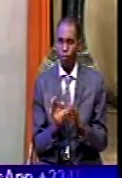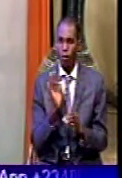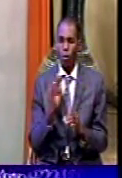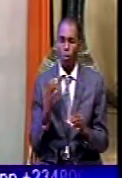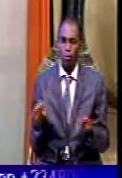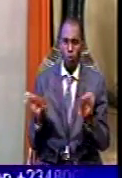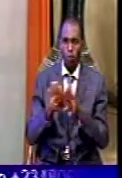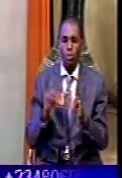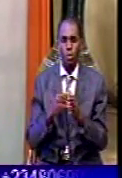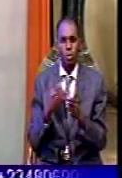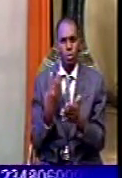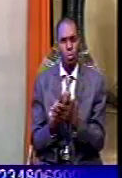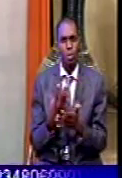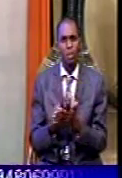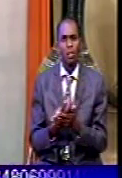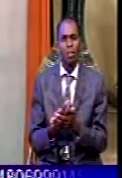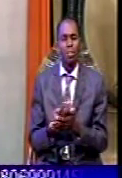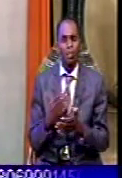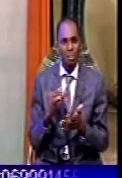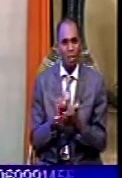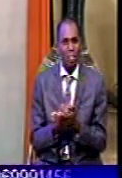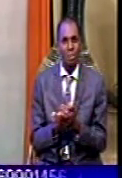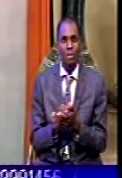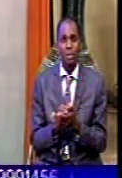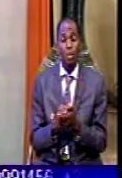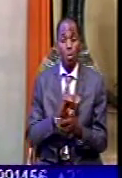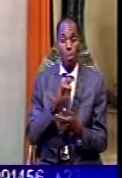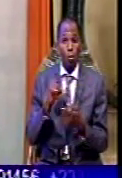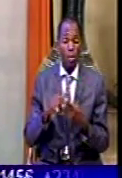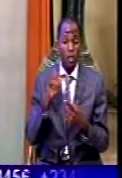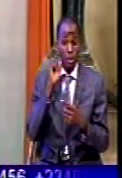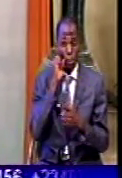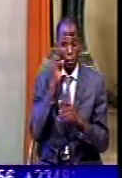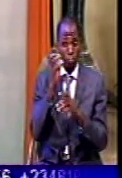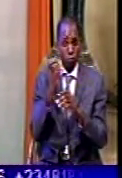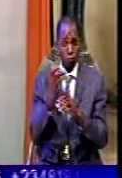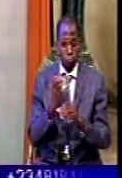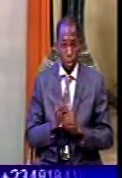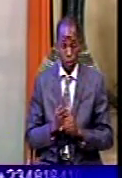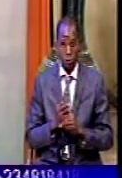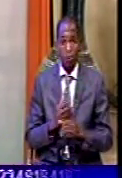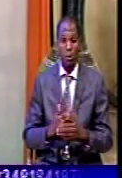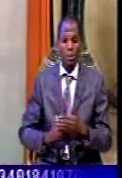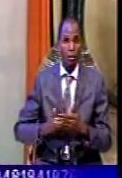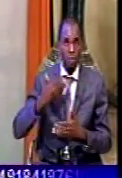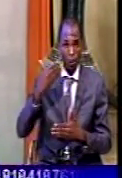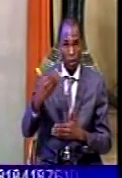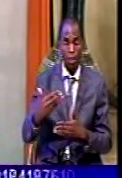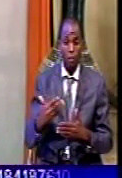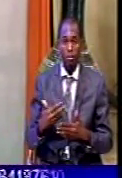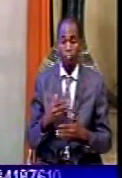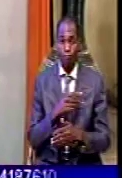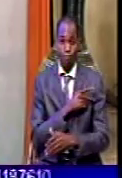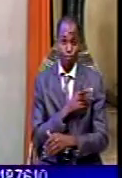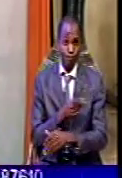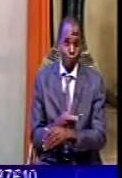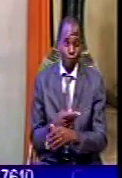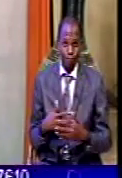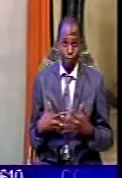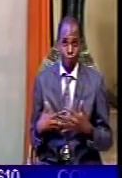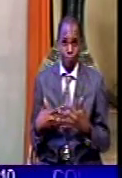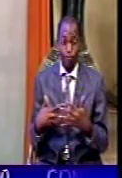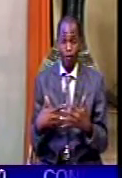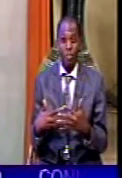because of the children. But yesterday, after the rain, we decided, because most persons had left, so we decided to come